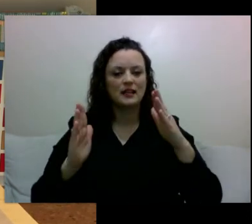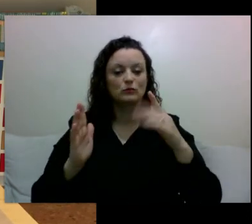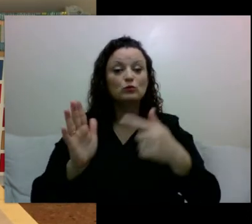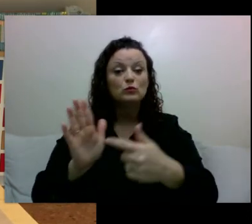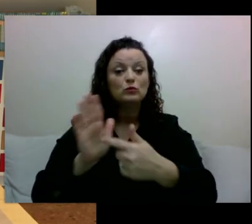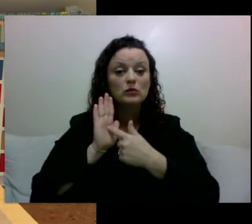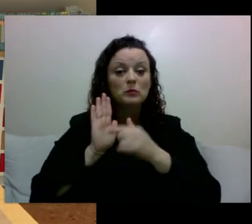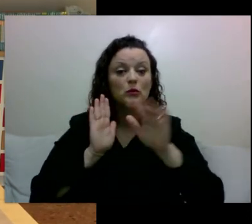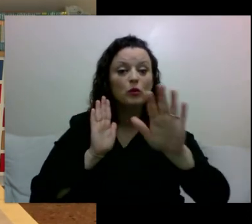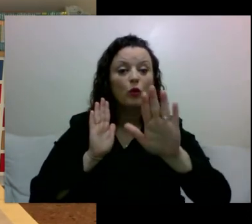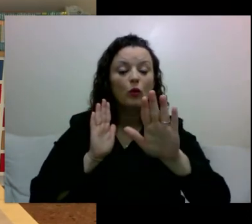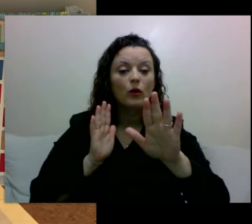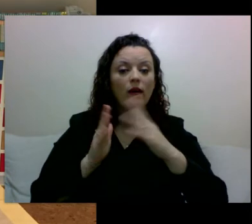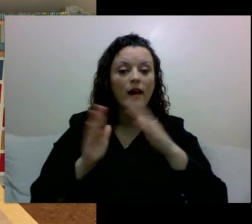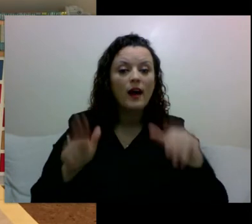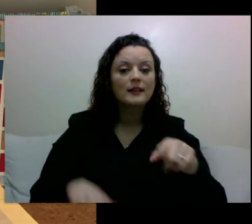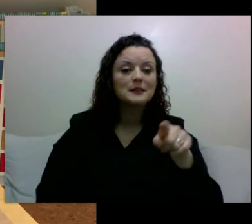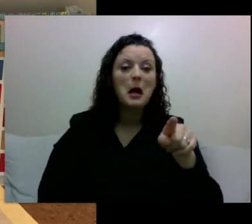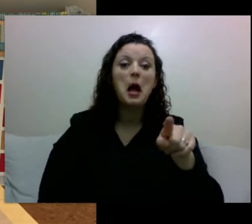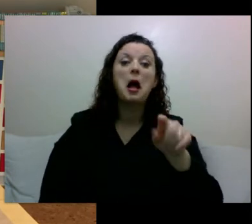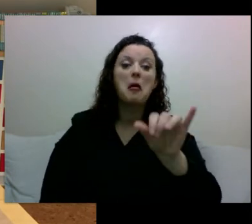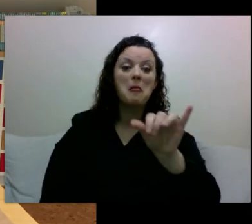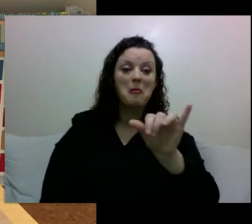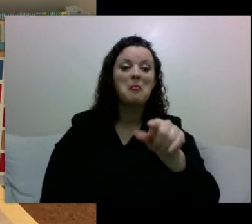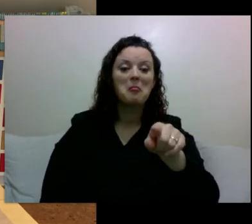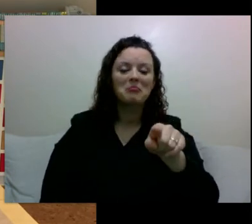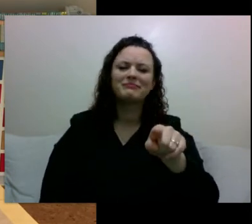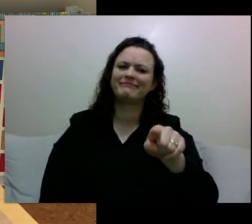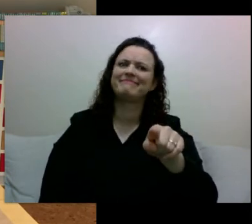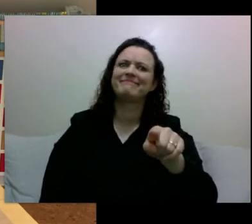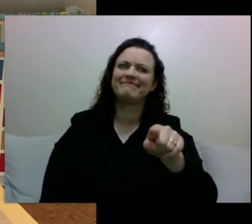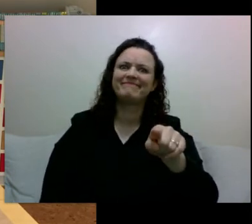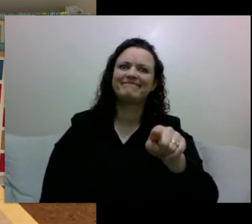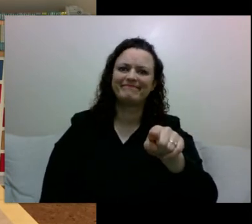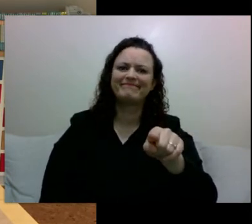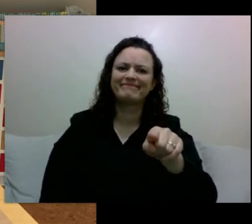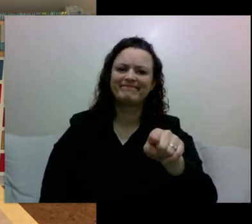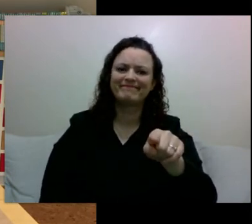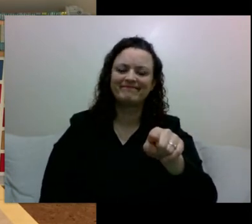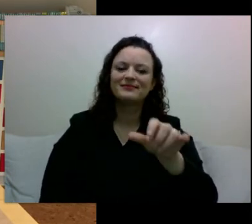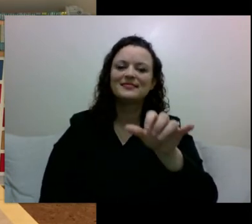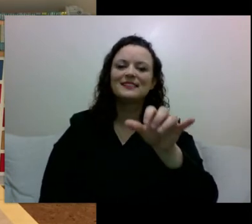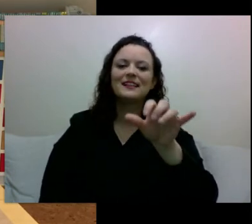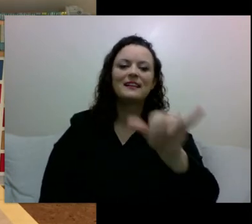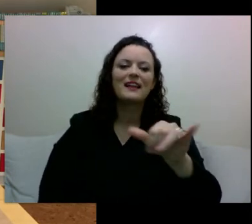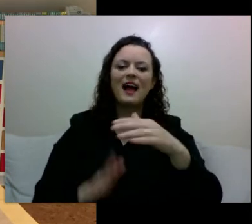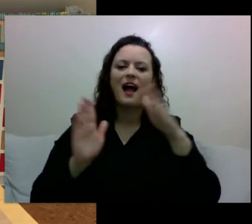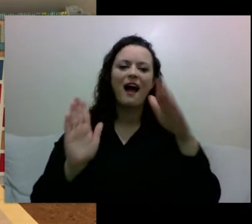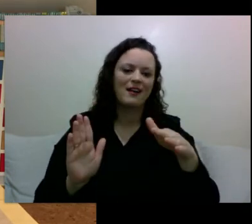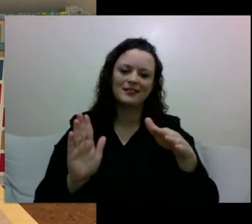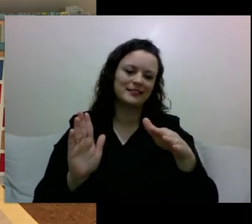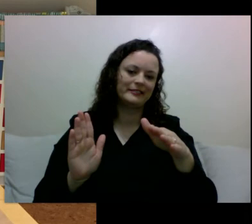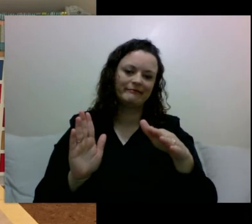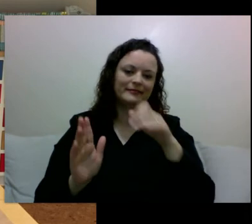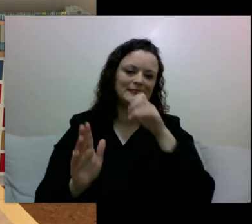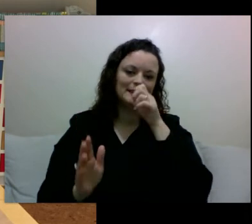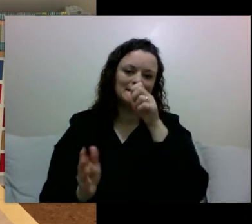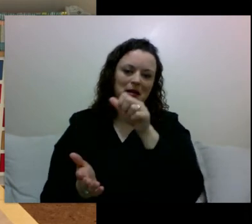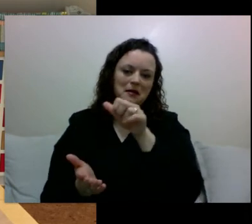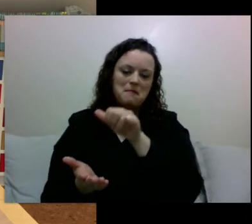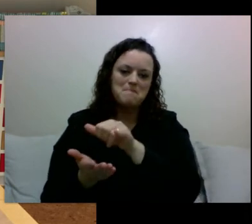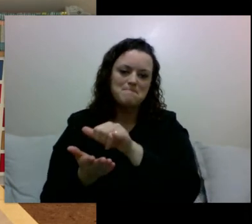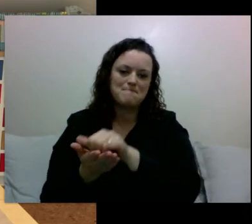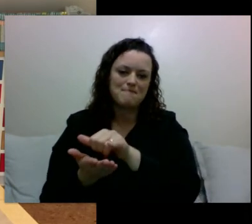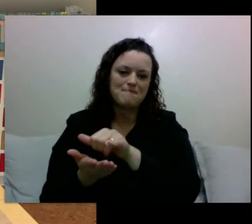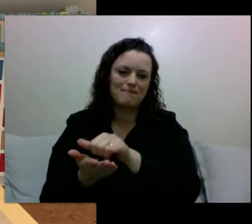house? Oh yeah. That house is barely possible. Matter of fact, I would say that some of these